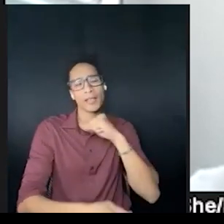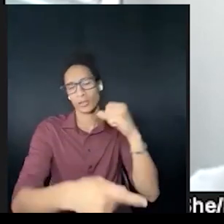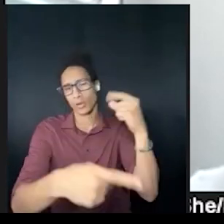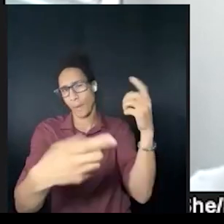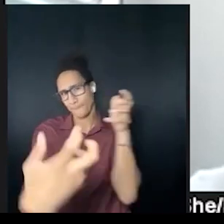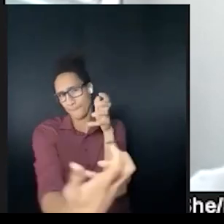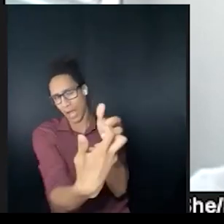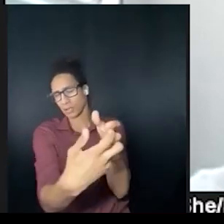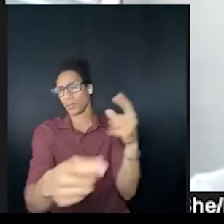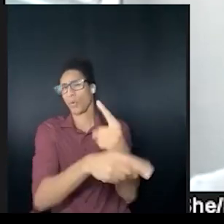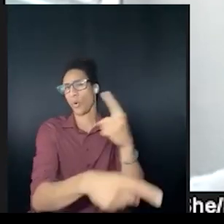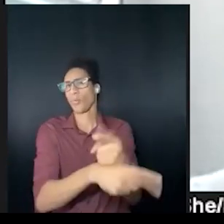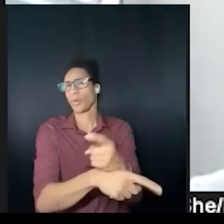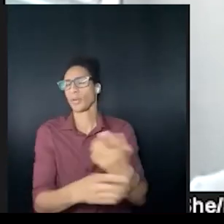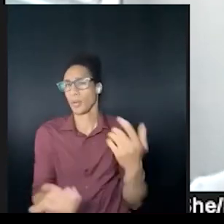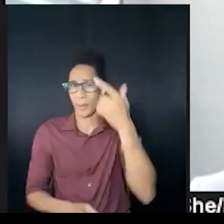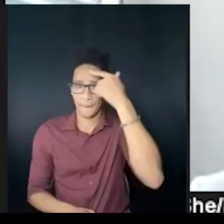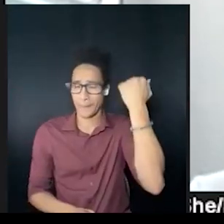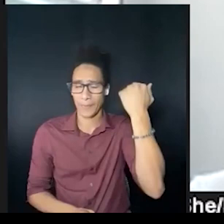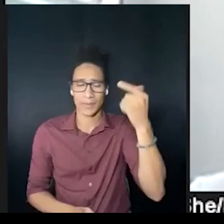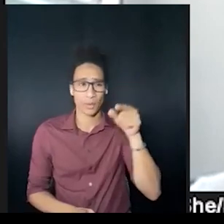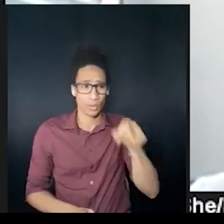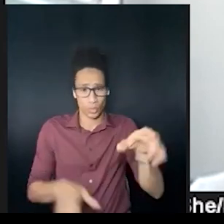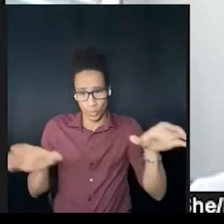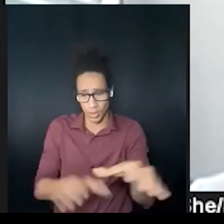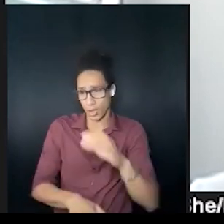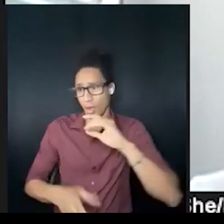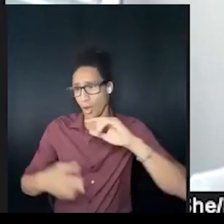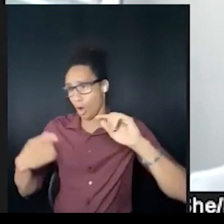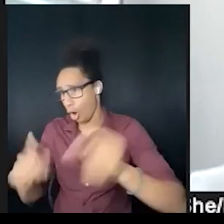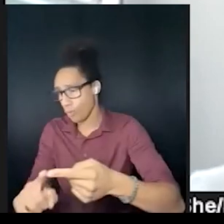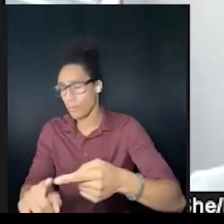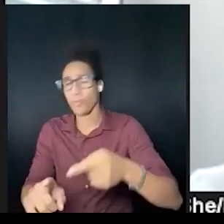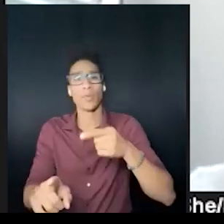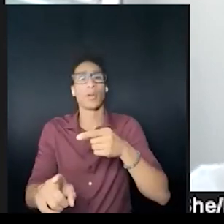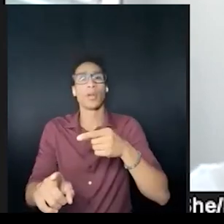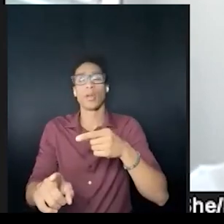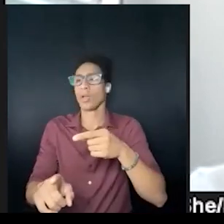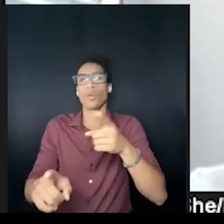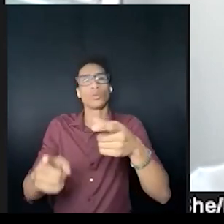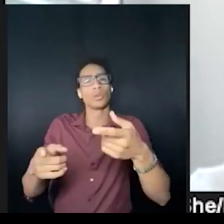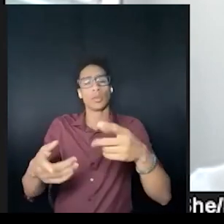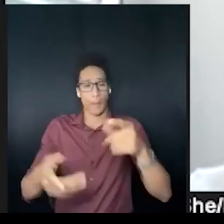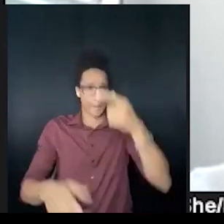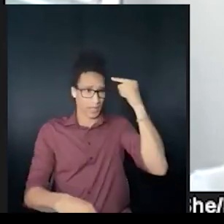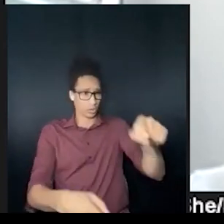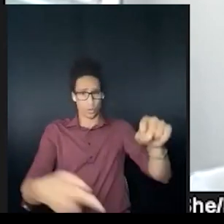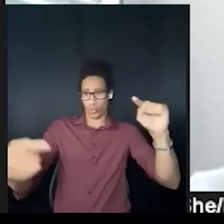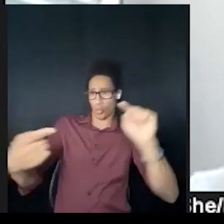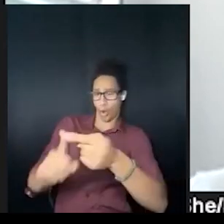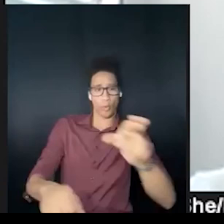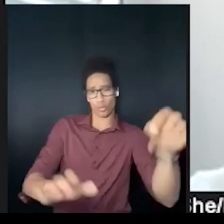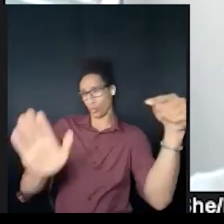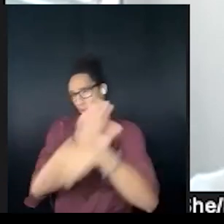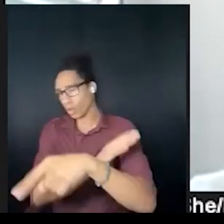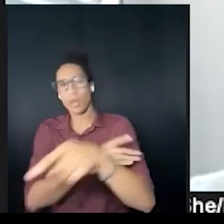just because you commit harm, you don't cease to be a child. Mm-hmm. If I was 13